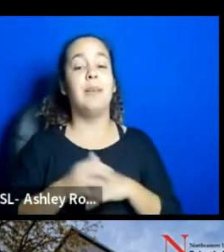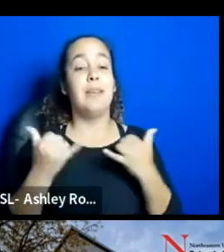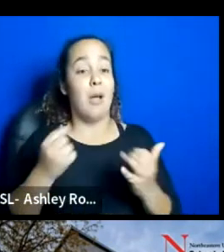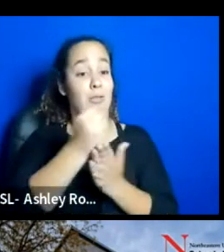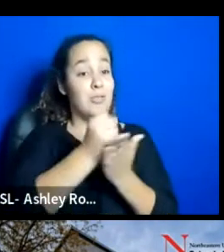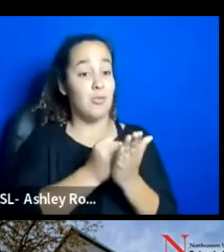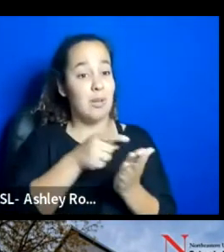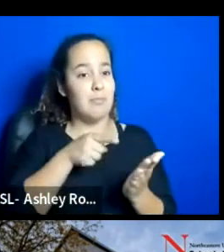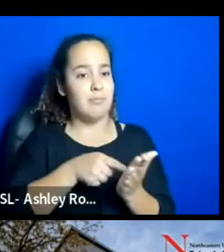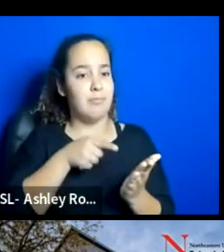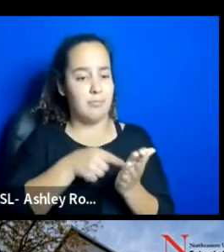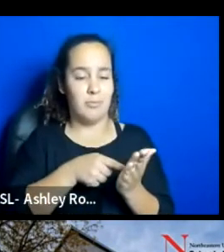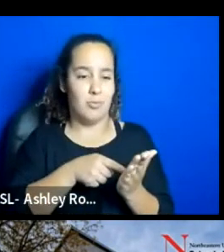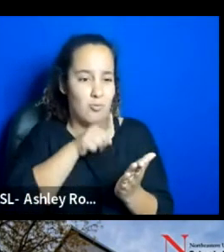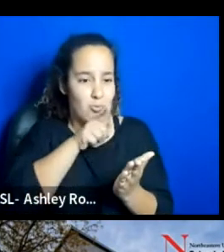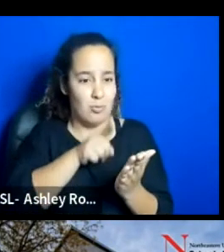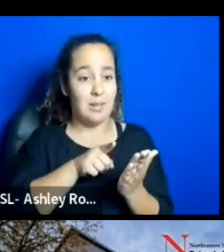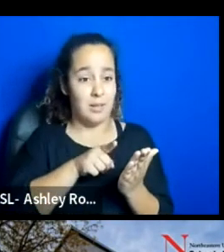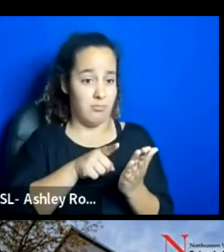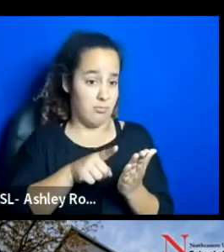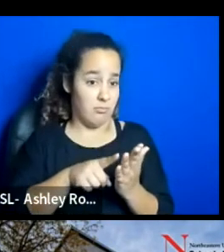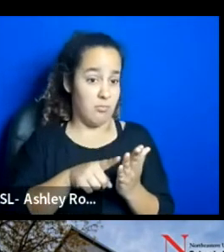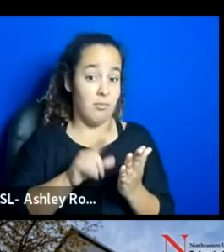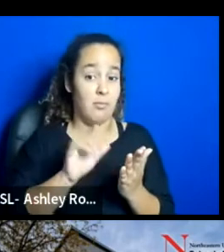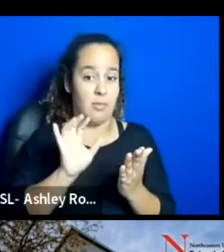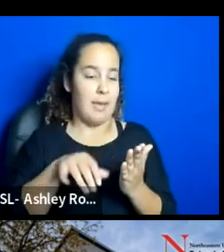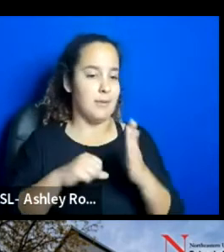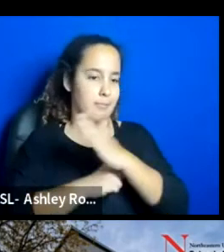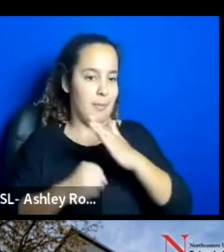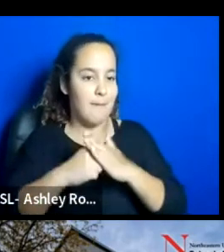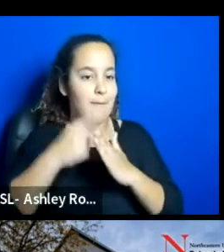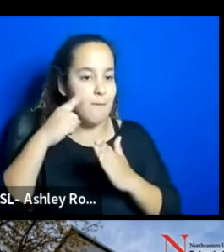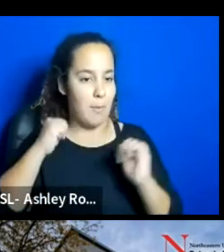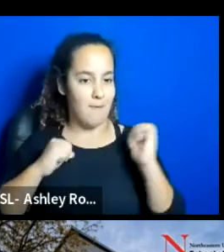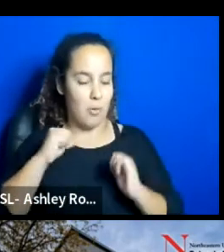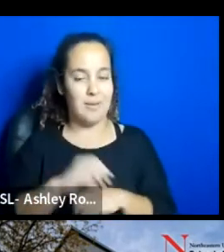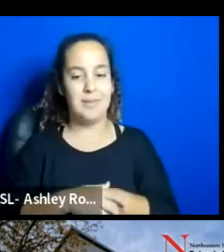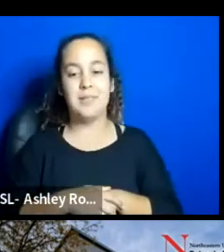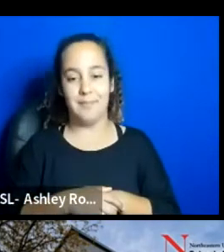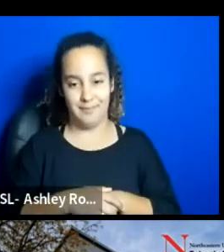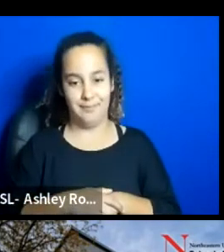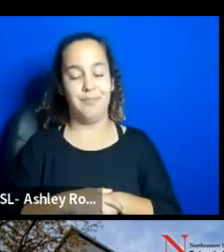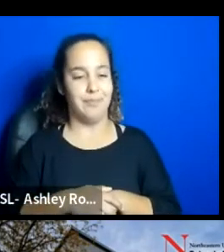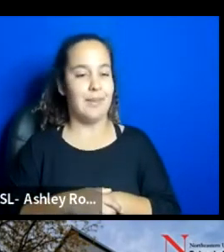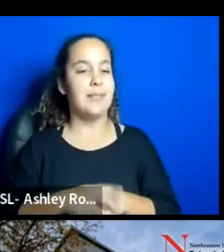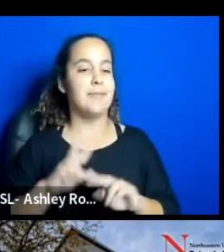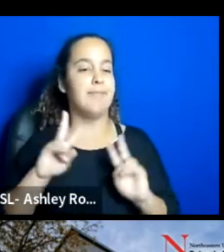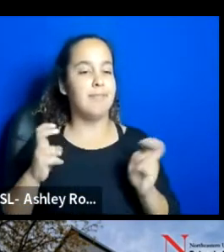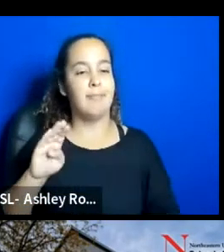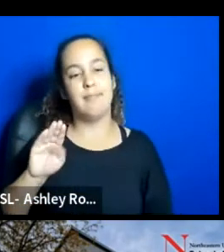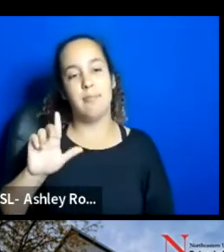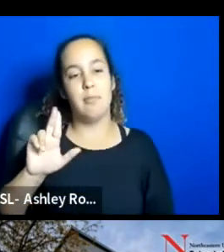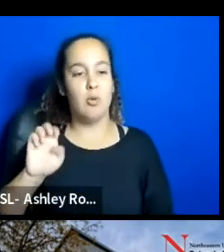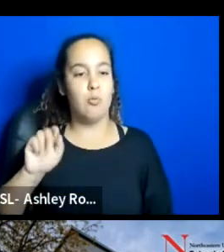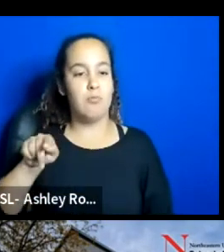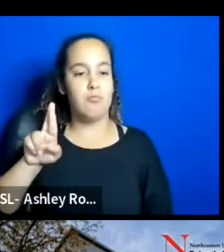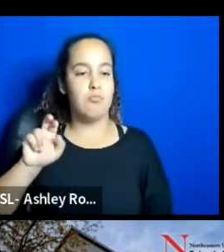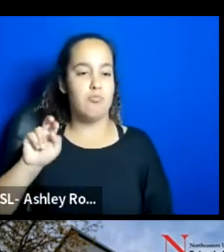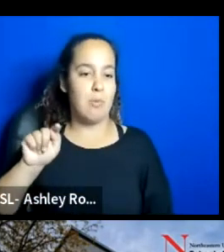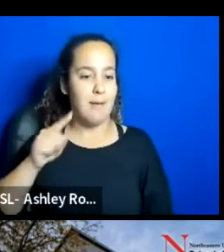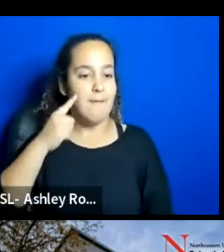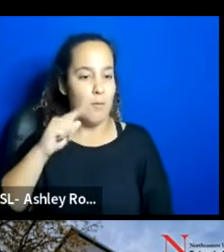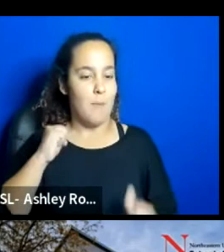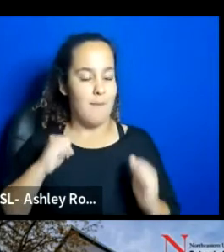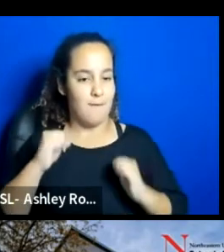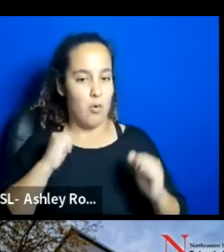merely a blueprint for performance. So that's end quote there. A script is just a blueprint for performance. It needs to find its way